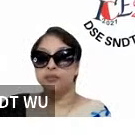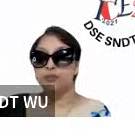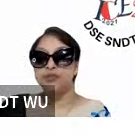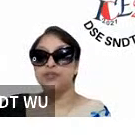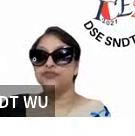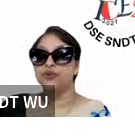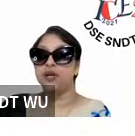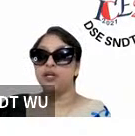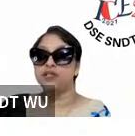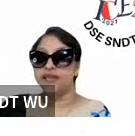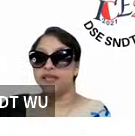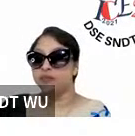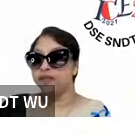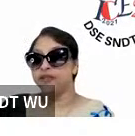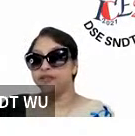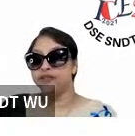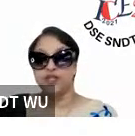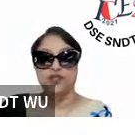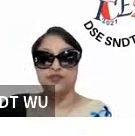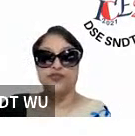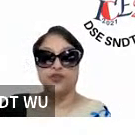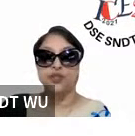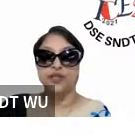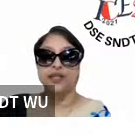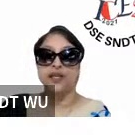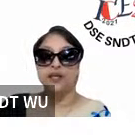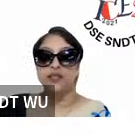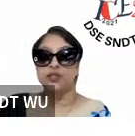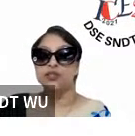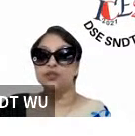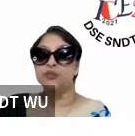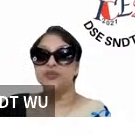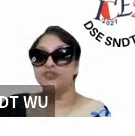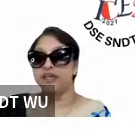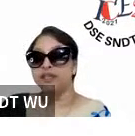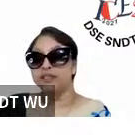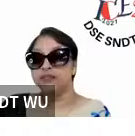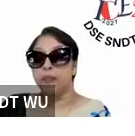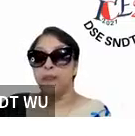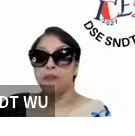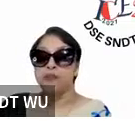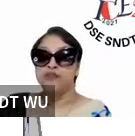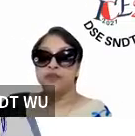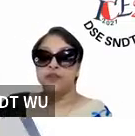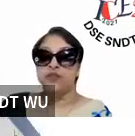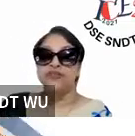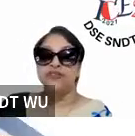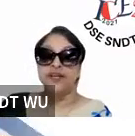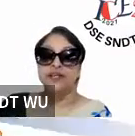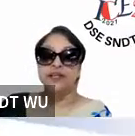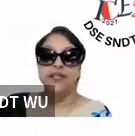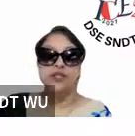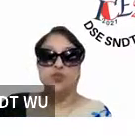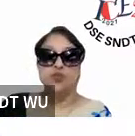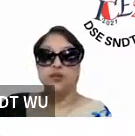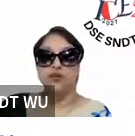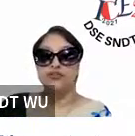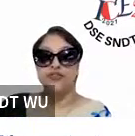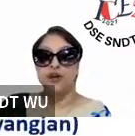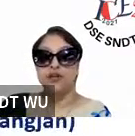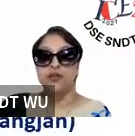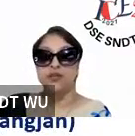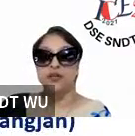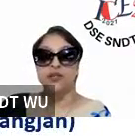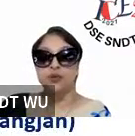our chairperson for our second plenary session for today, Dr. Phumi Vivaina. Dr. Vivaina is one